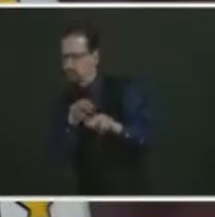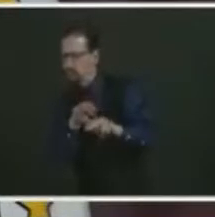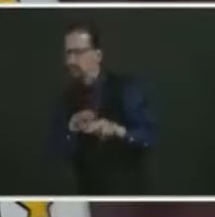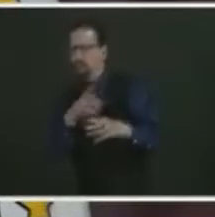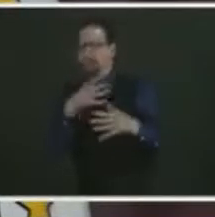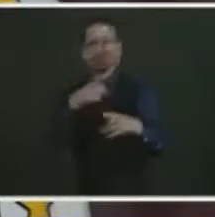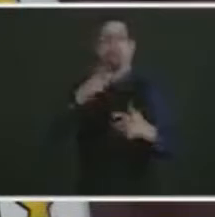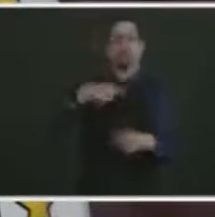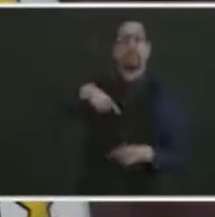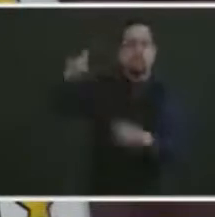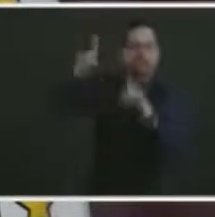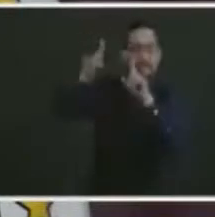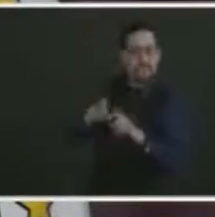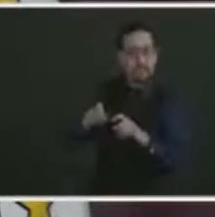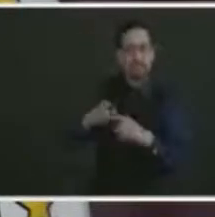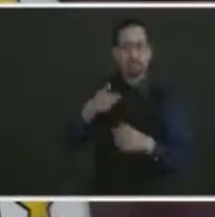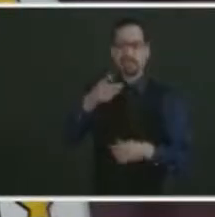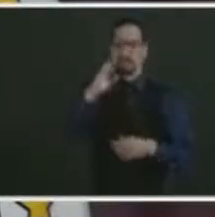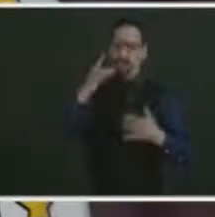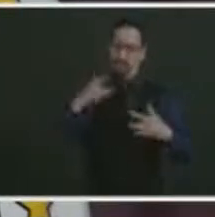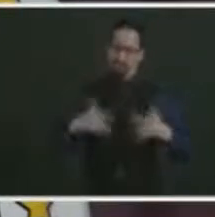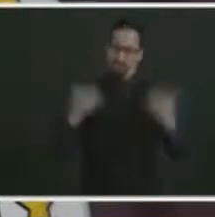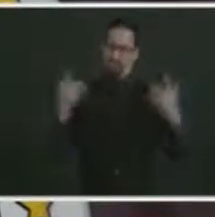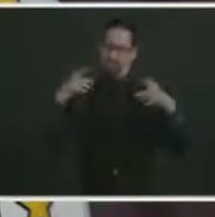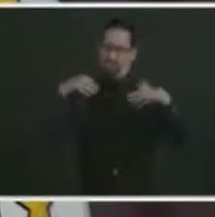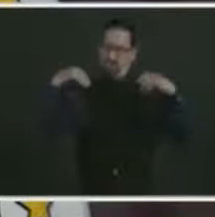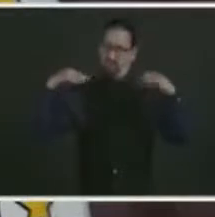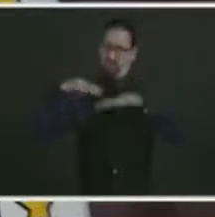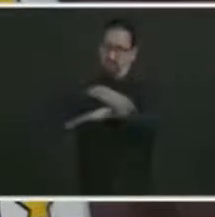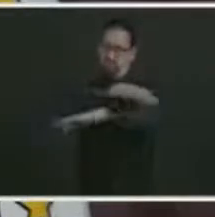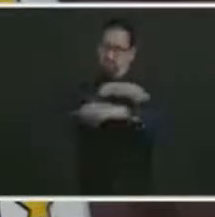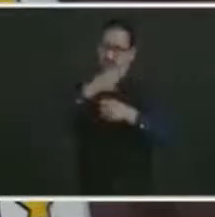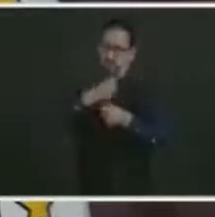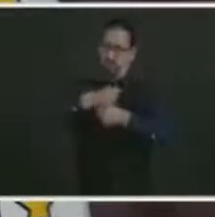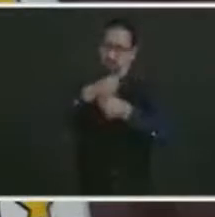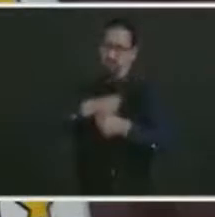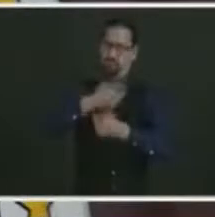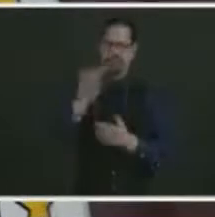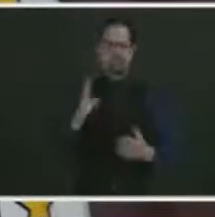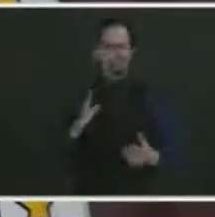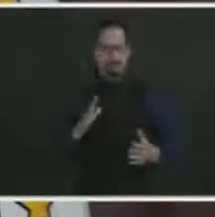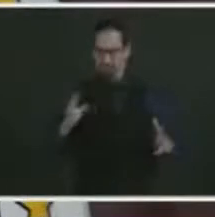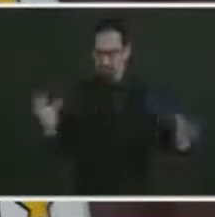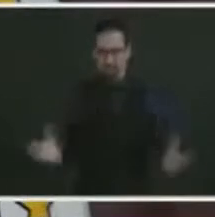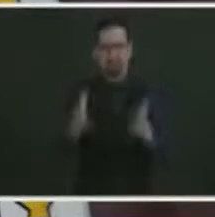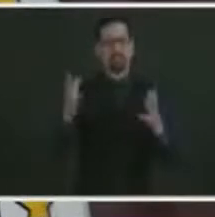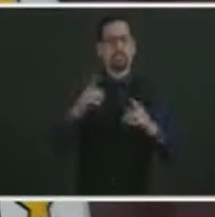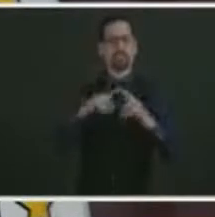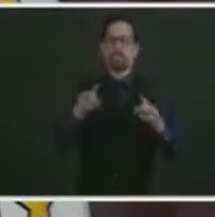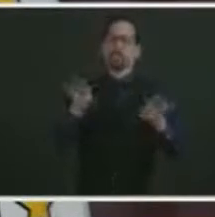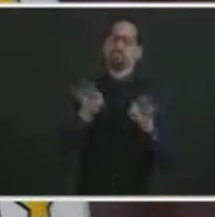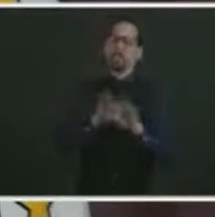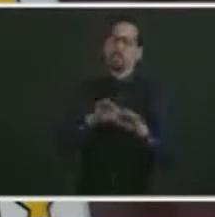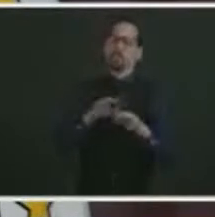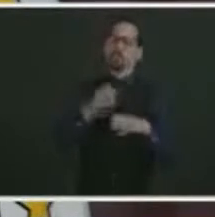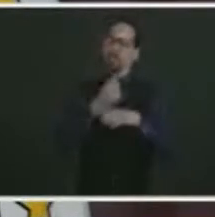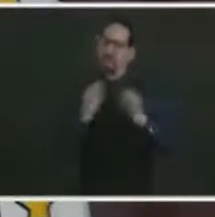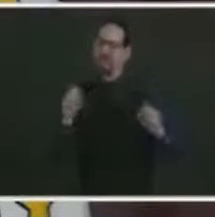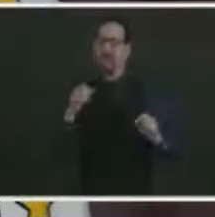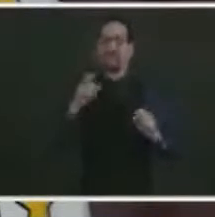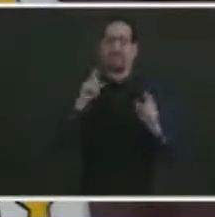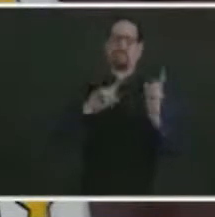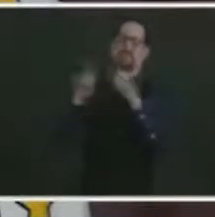events and then you come down with symptoms, we want you to go ahead and, get tested. And so we're going to be giving you